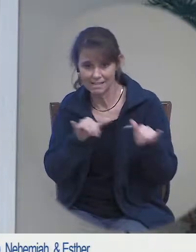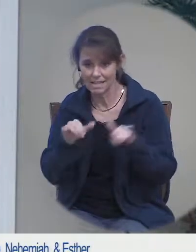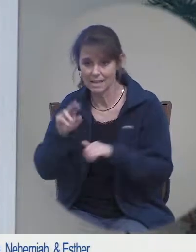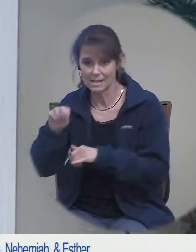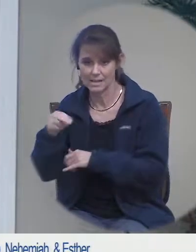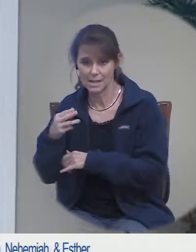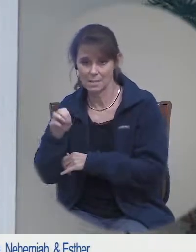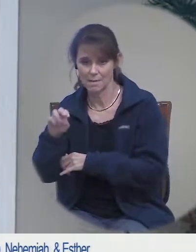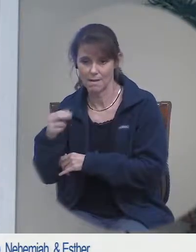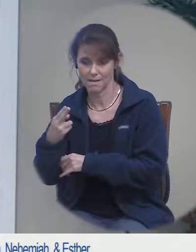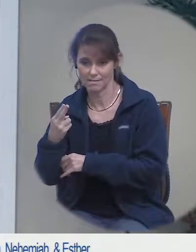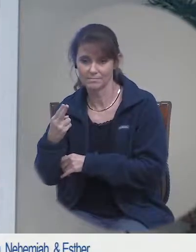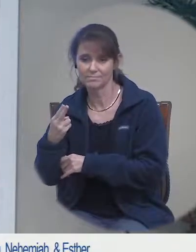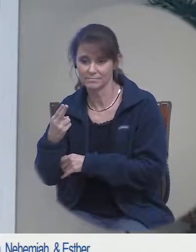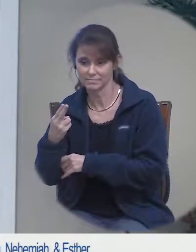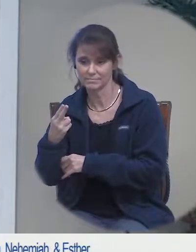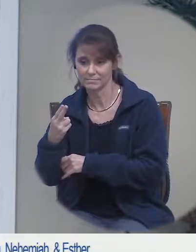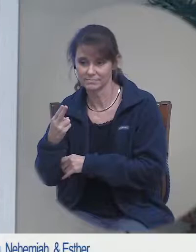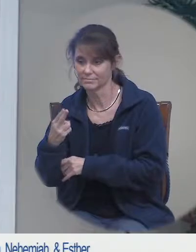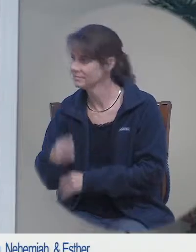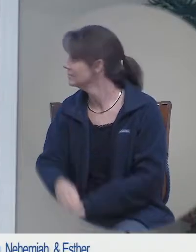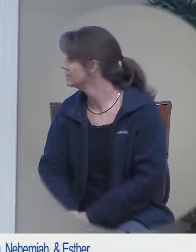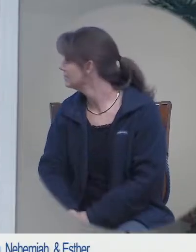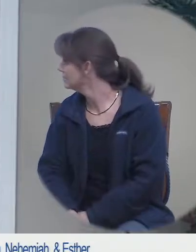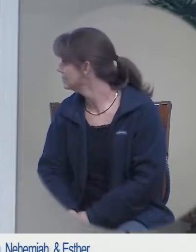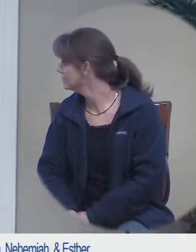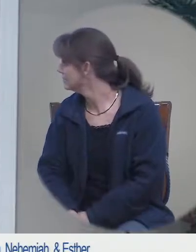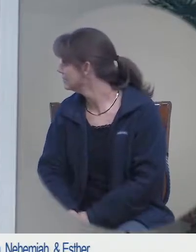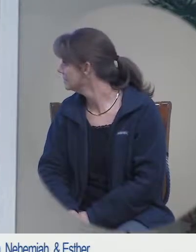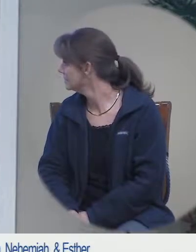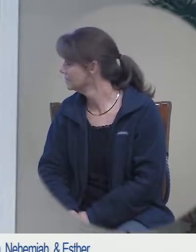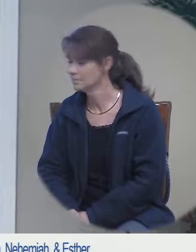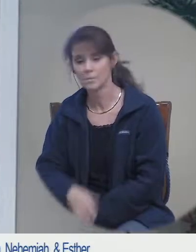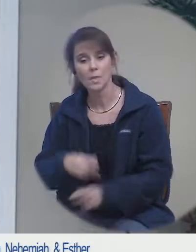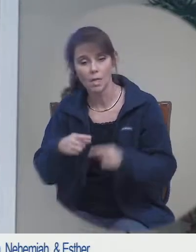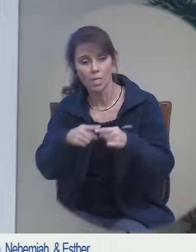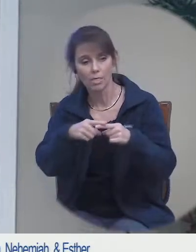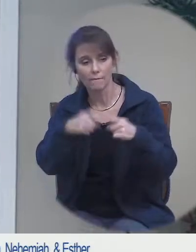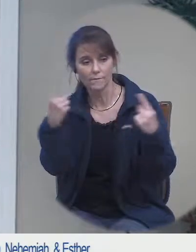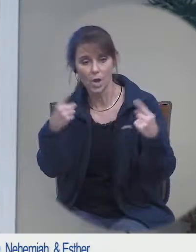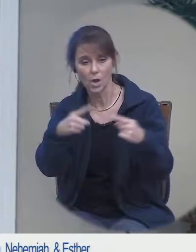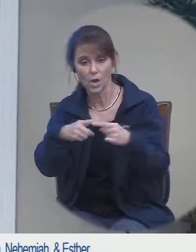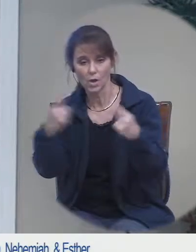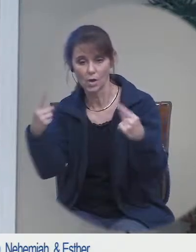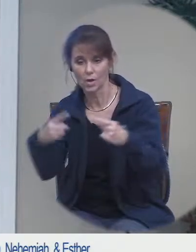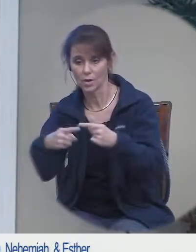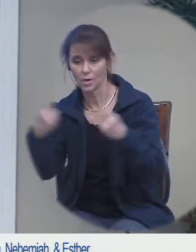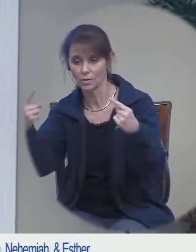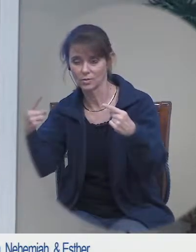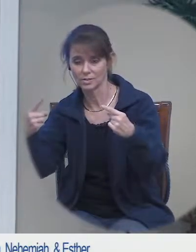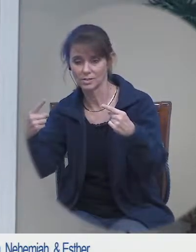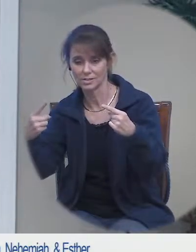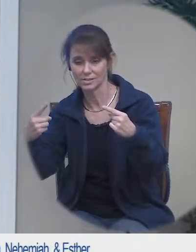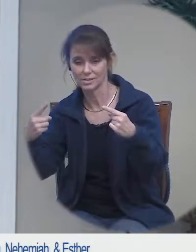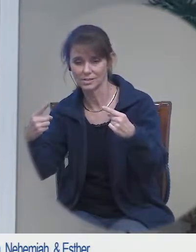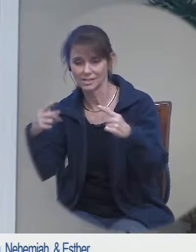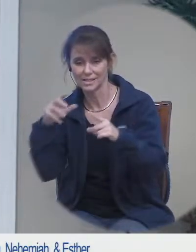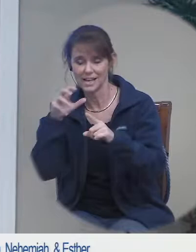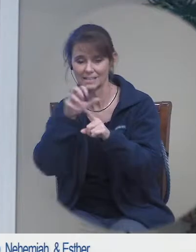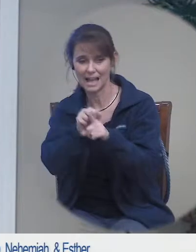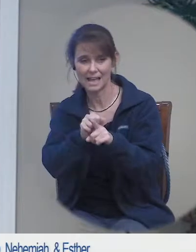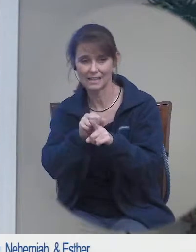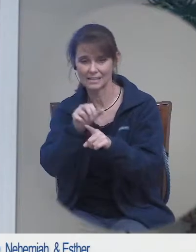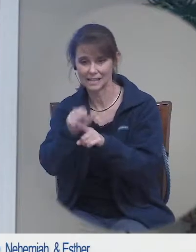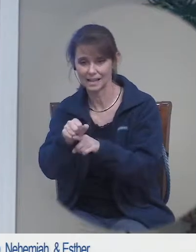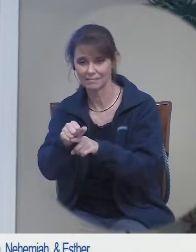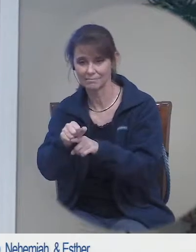attacking. And I don't say that last phrase like it's new to our age. It's in every age. We need people willing to look